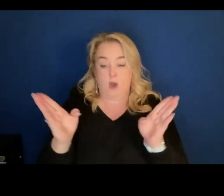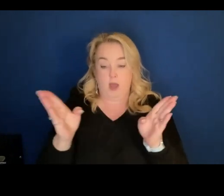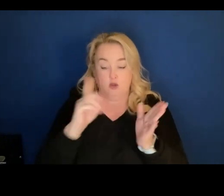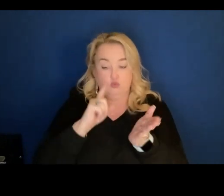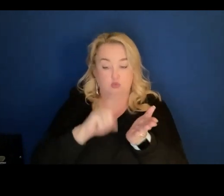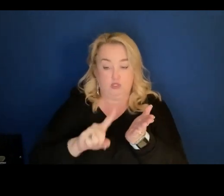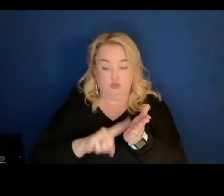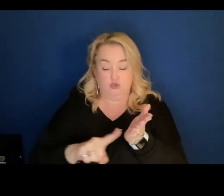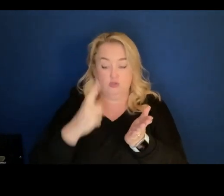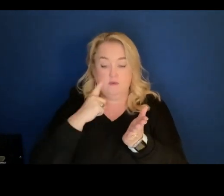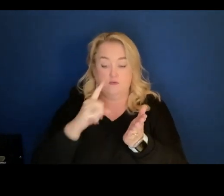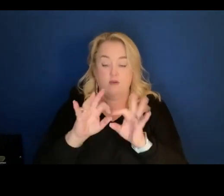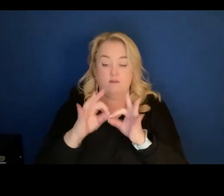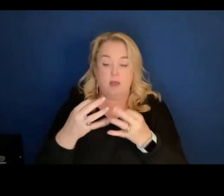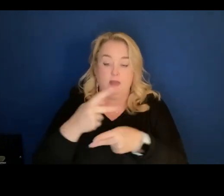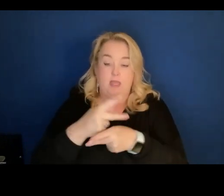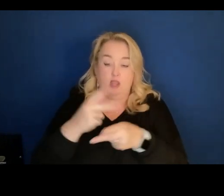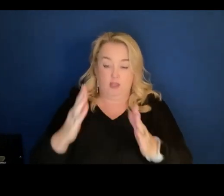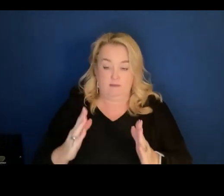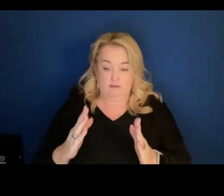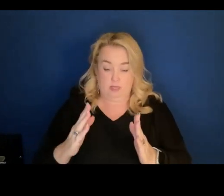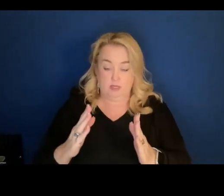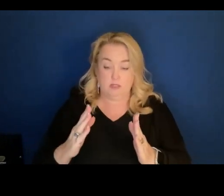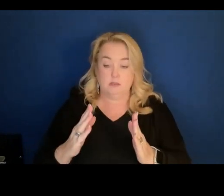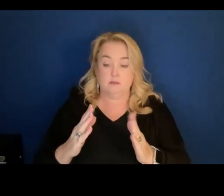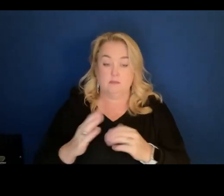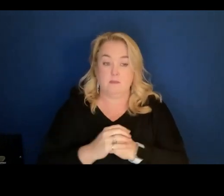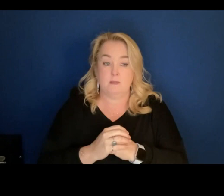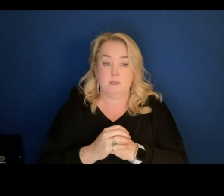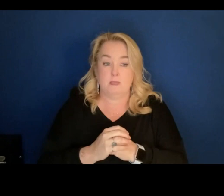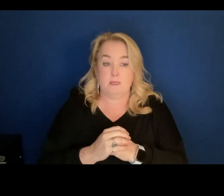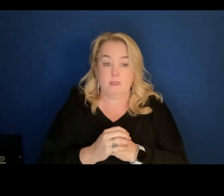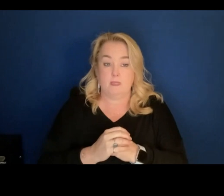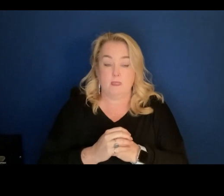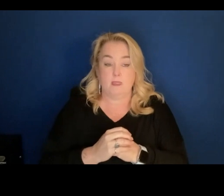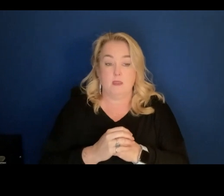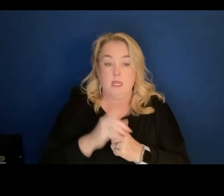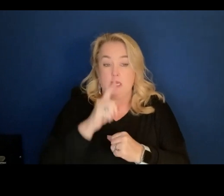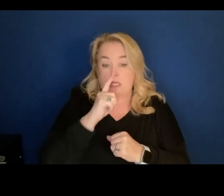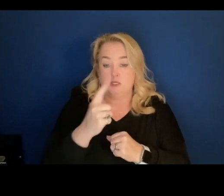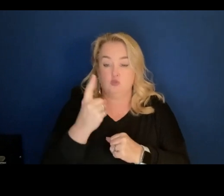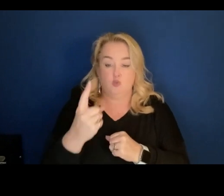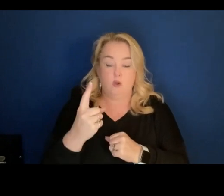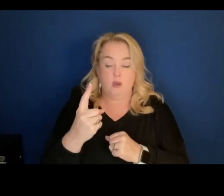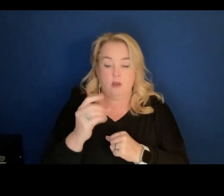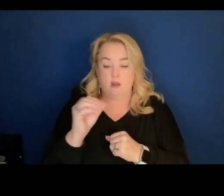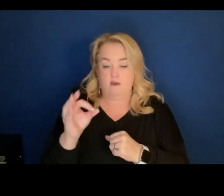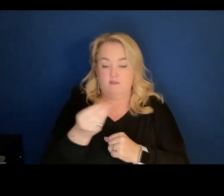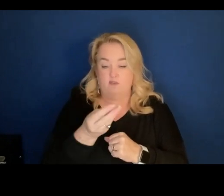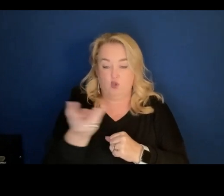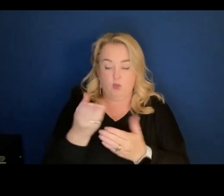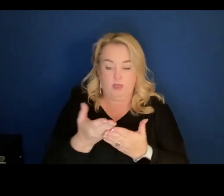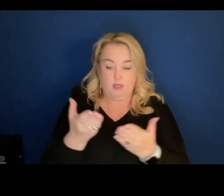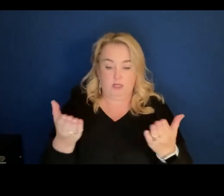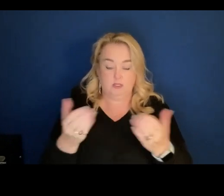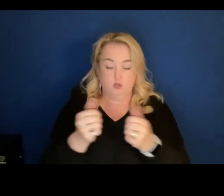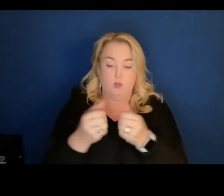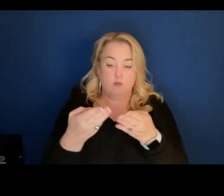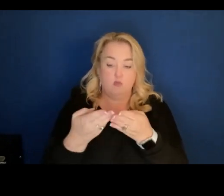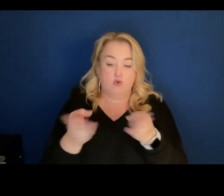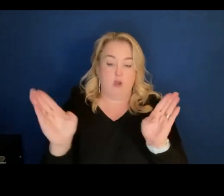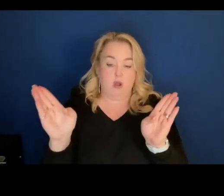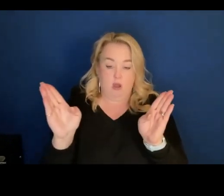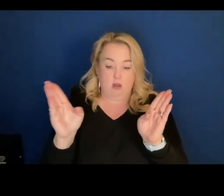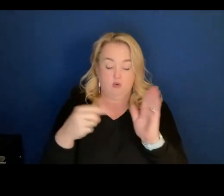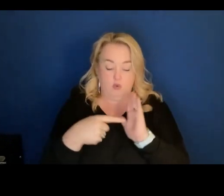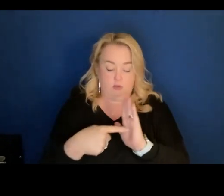family caregiving across the lifespan and across condition. And it is one of the few data sets with broad demographic representation